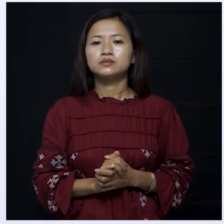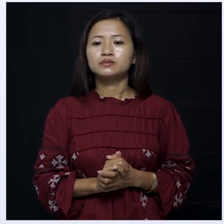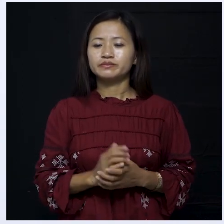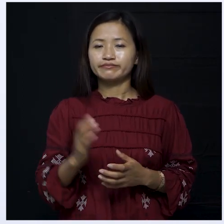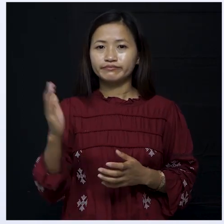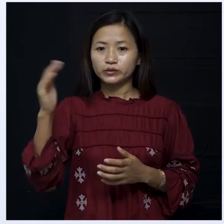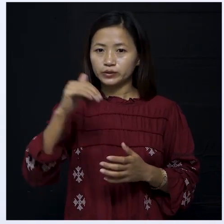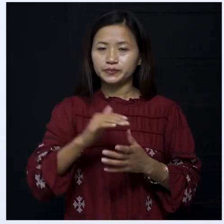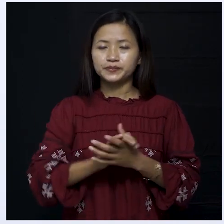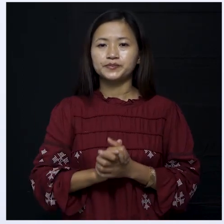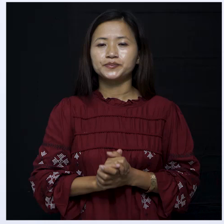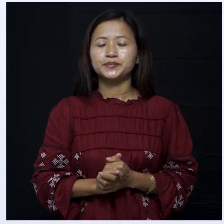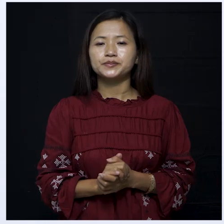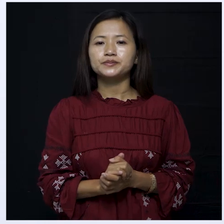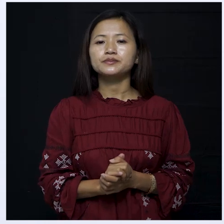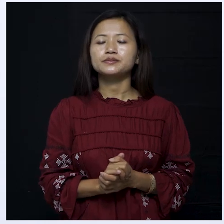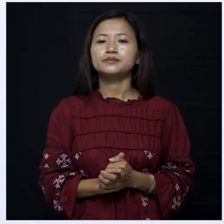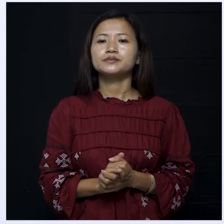called.